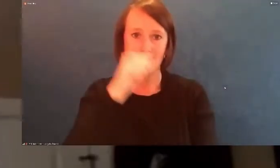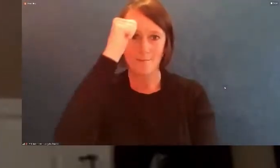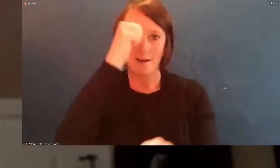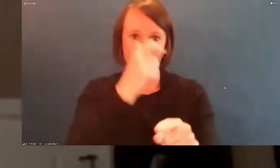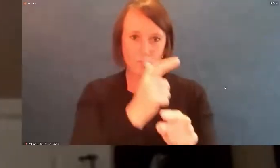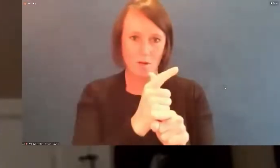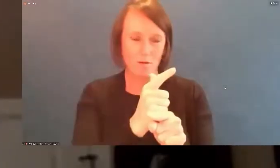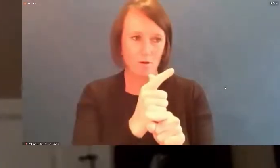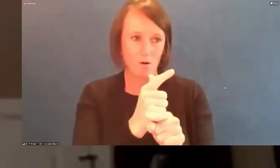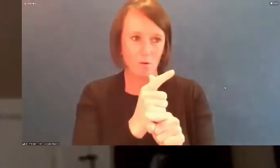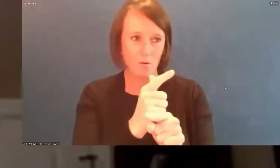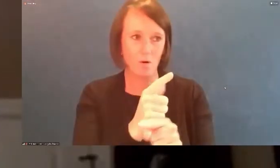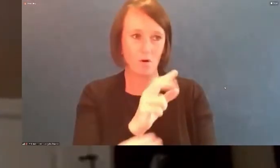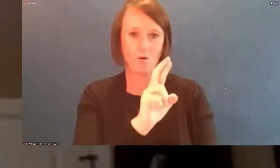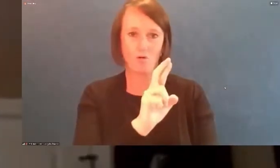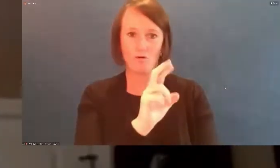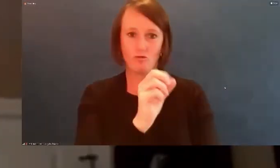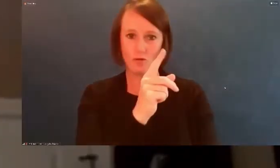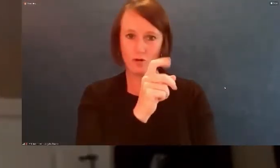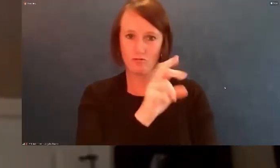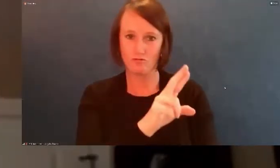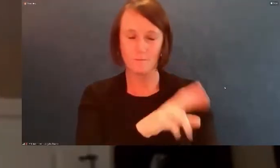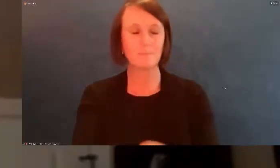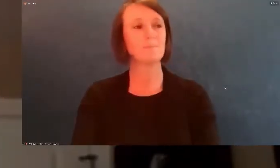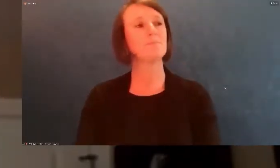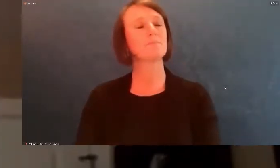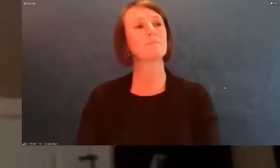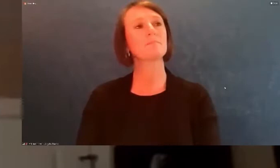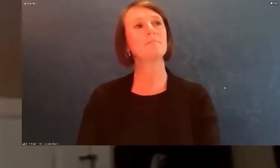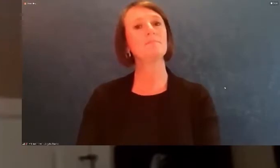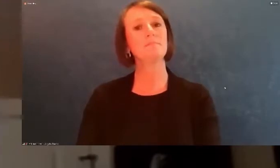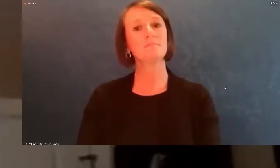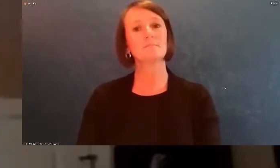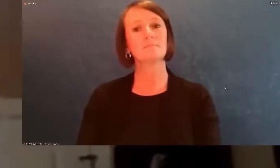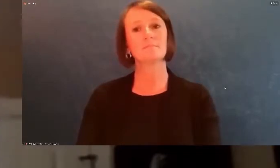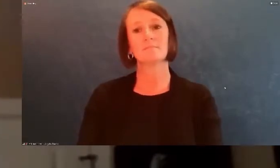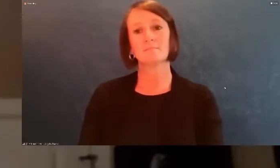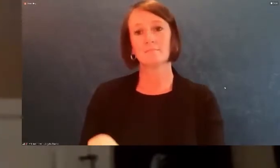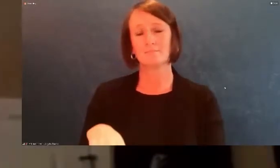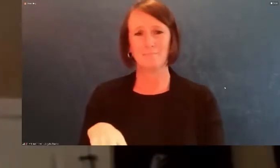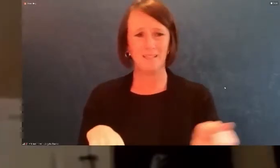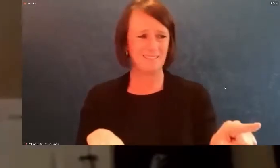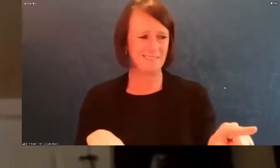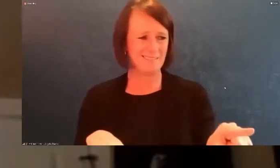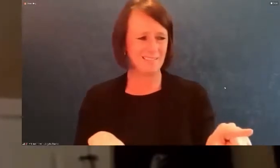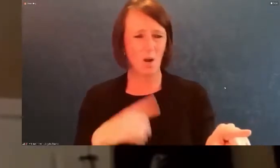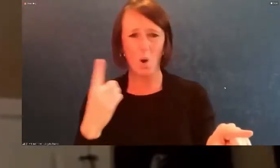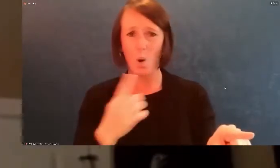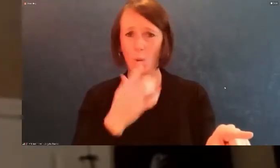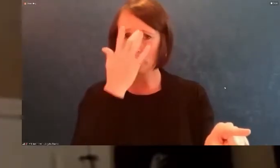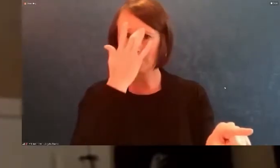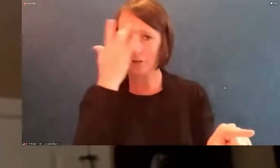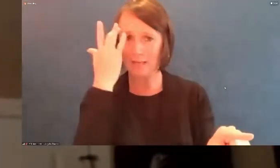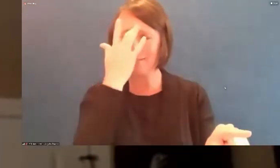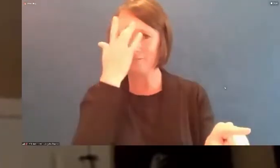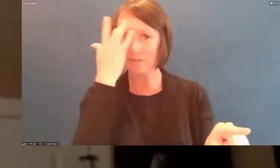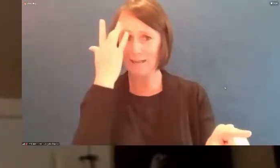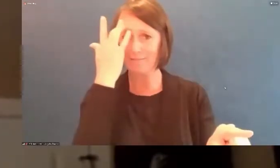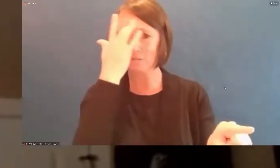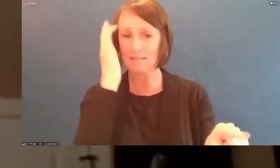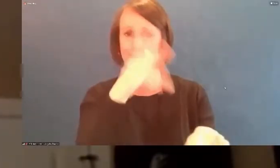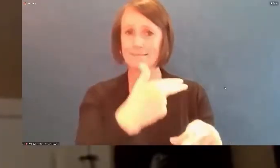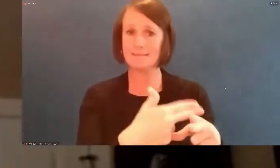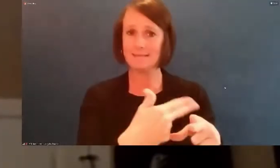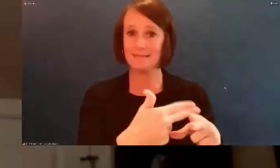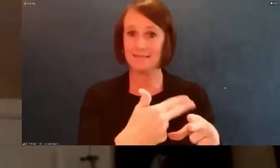charmed by my little brother Raj. But the thing is, David could never remember Roger's name. So he kept calling him Rodney.